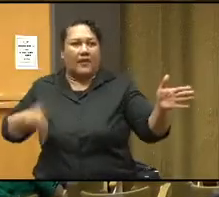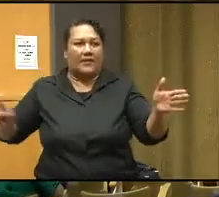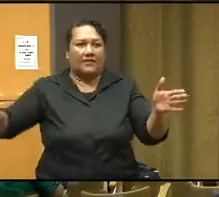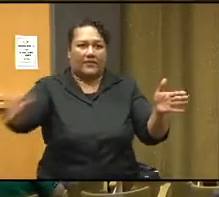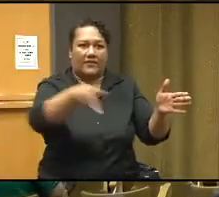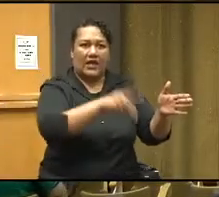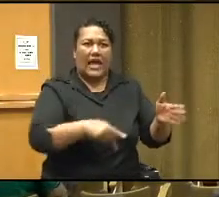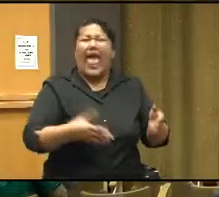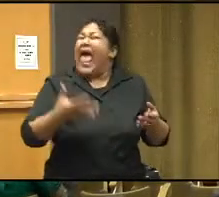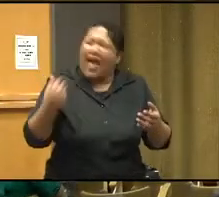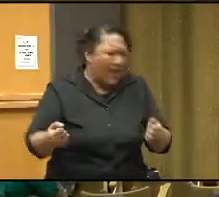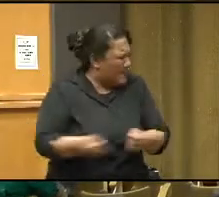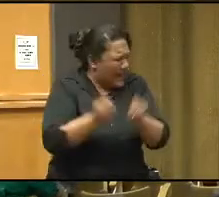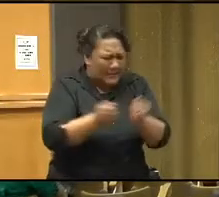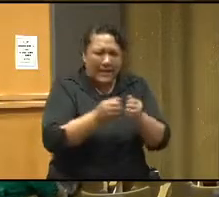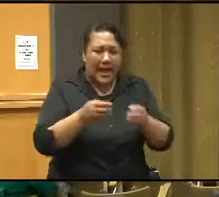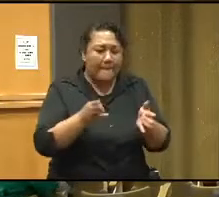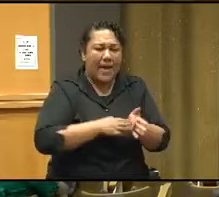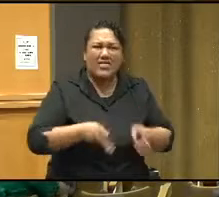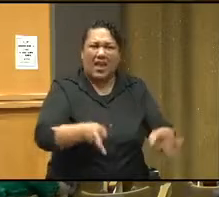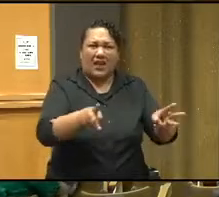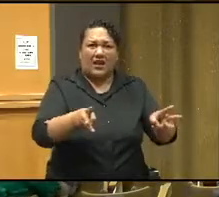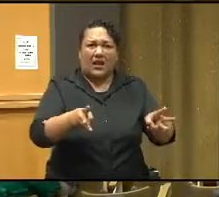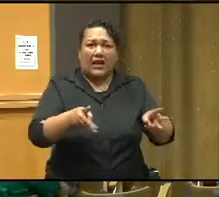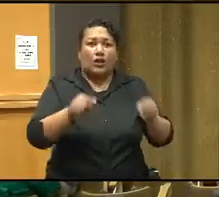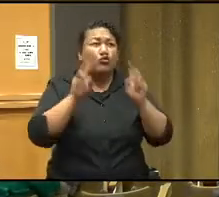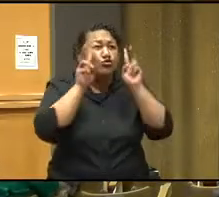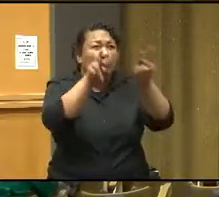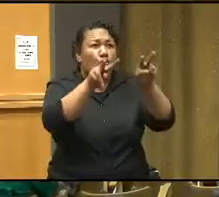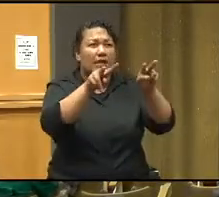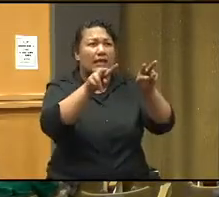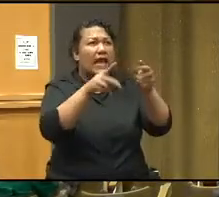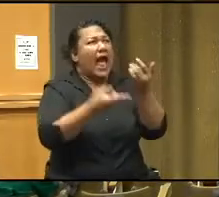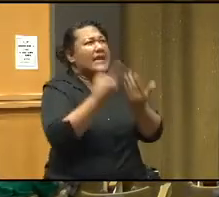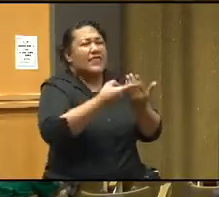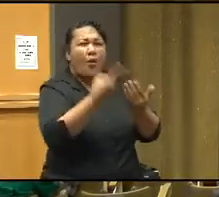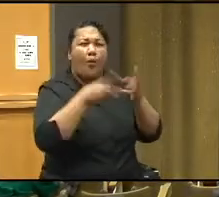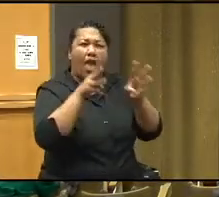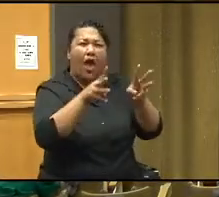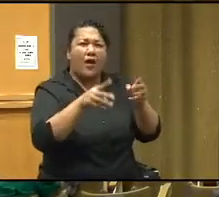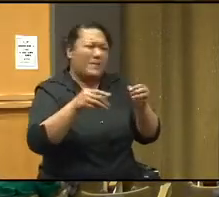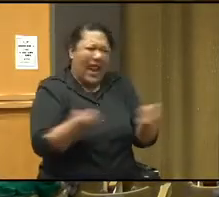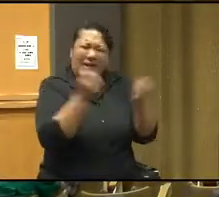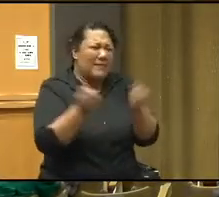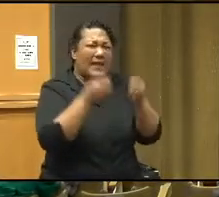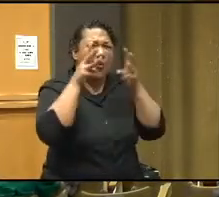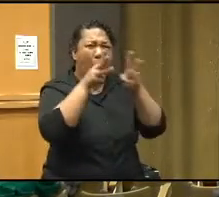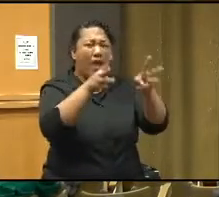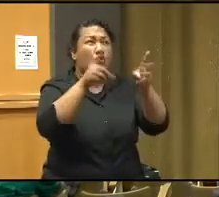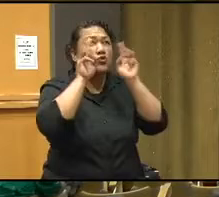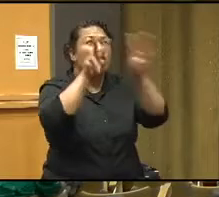only one way of looking at the world, there are other indigenous ways of looking at it. Indigenous methodologies have been